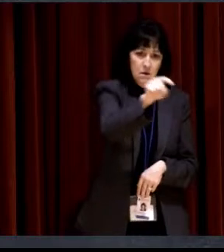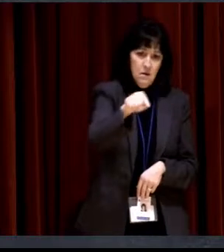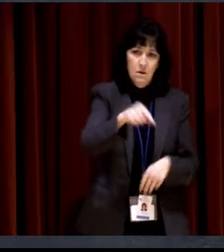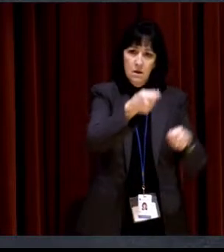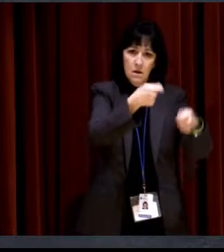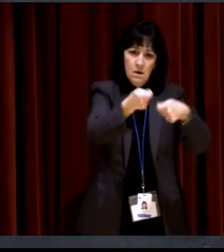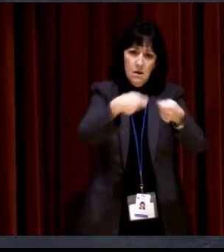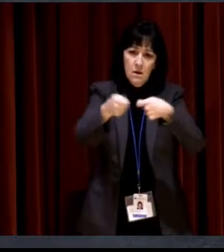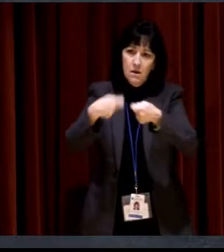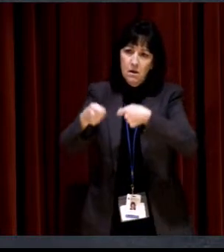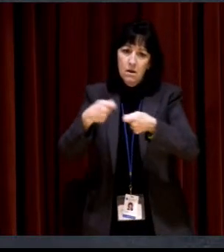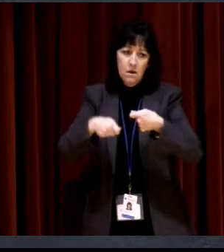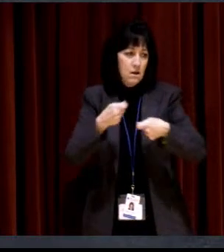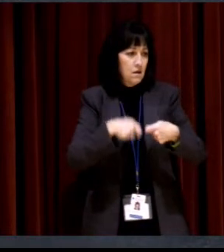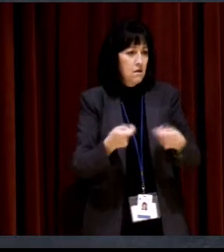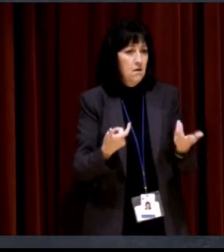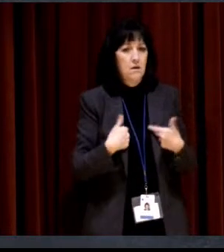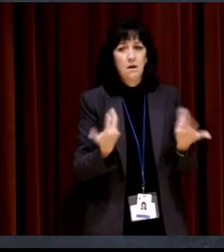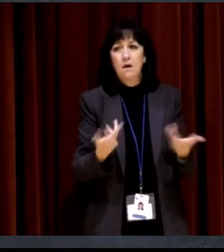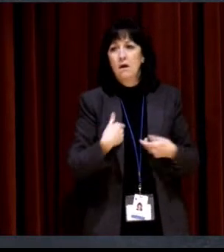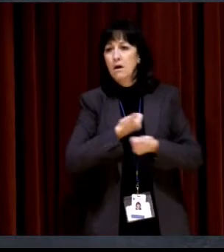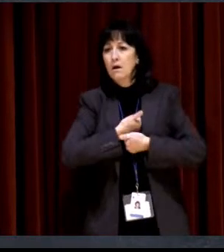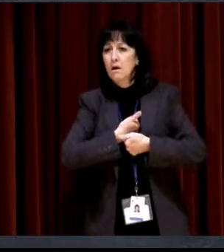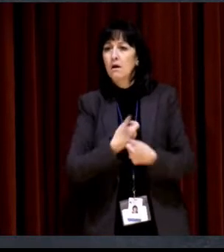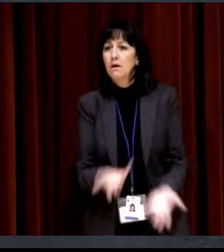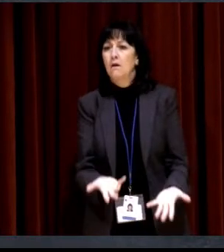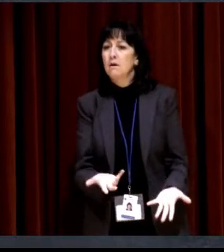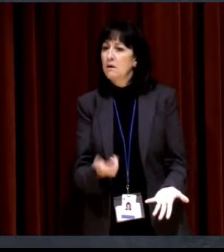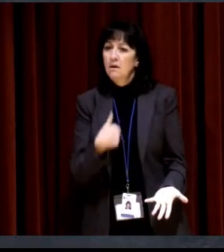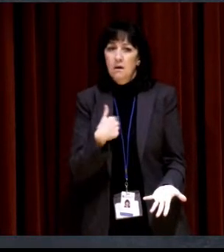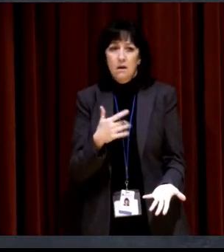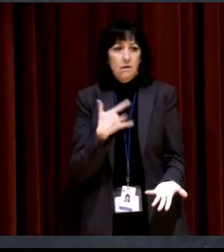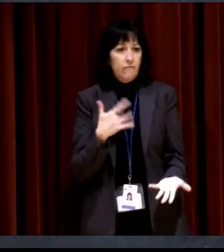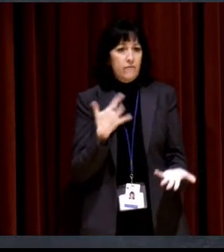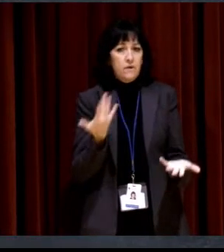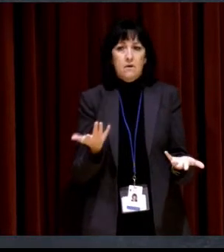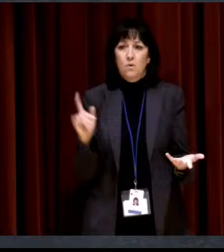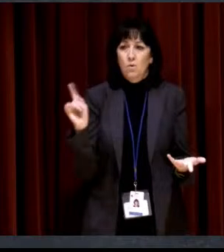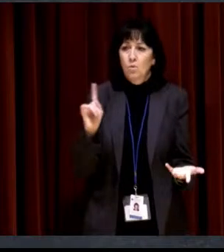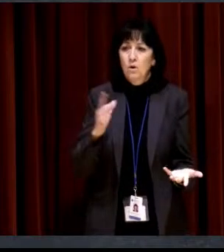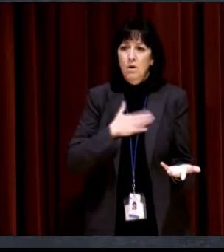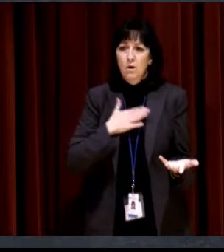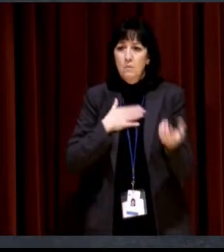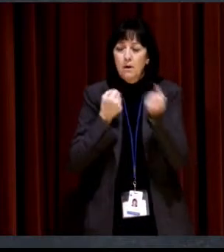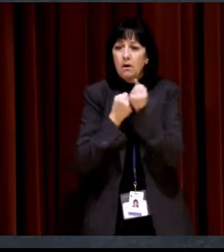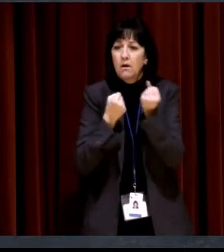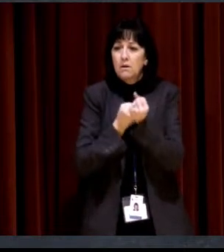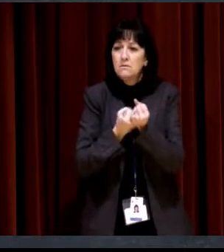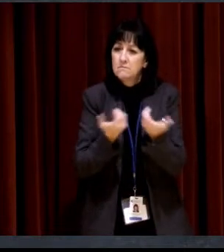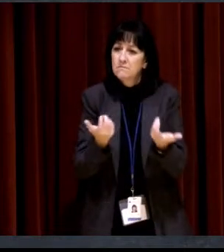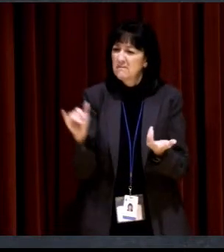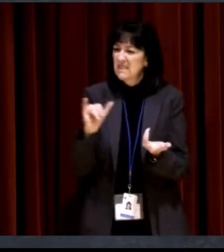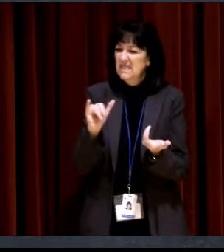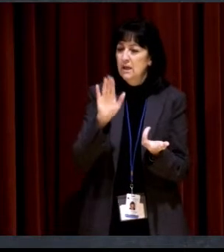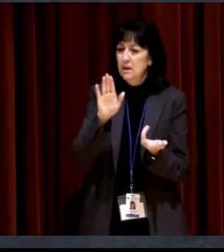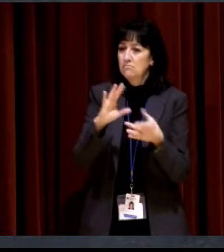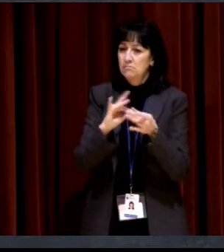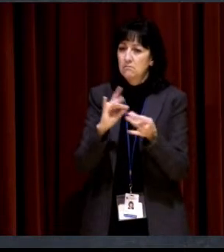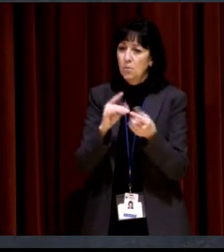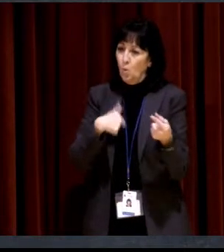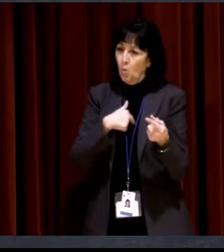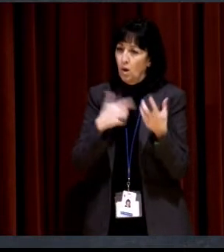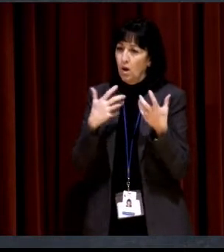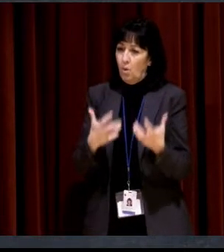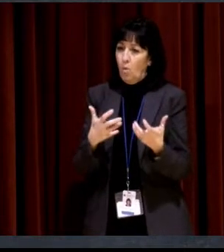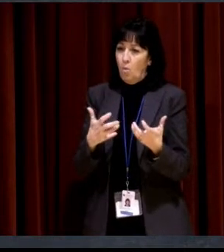tenure vis-a-vis where they could teach, which is something that we frankly addressed in the MOU. So the point